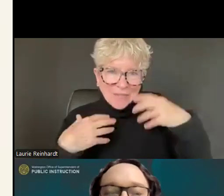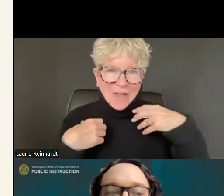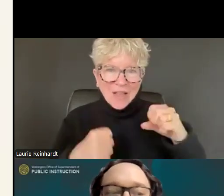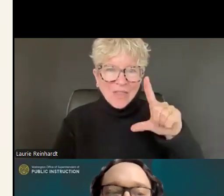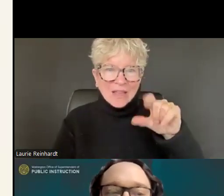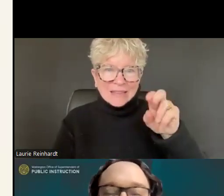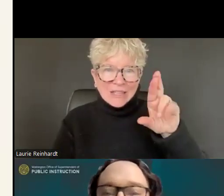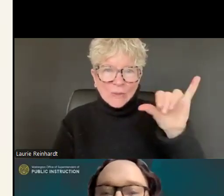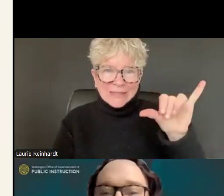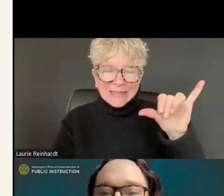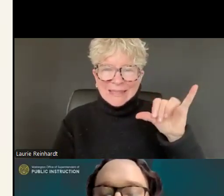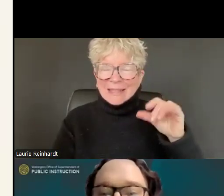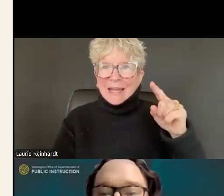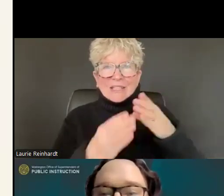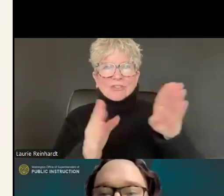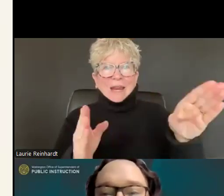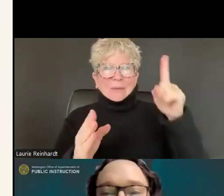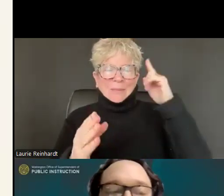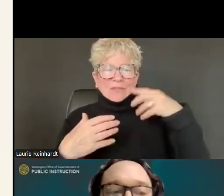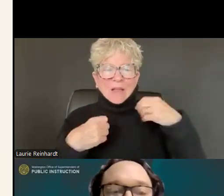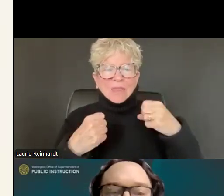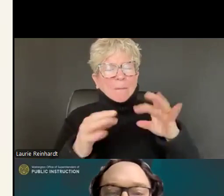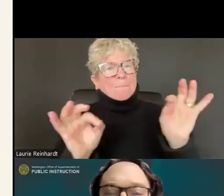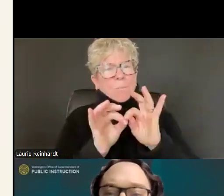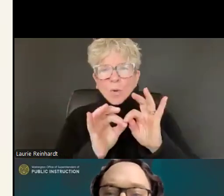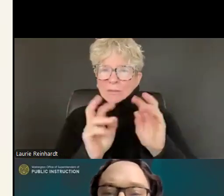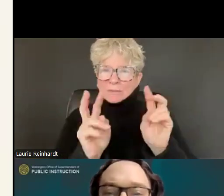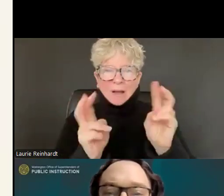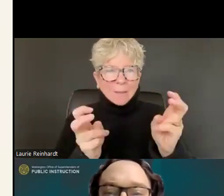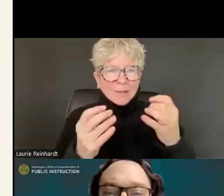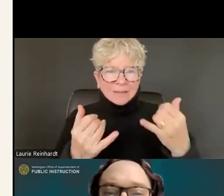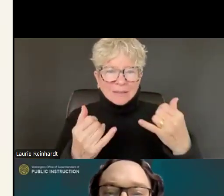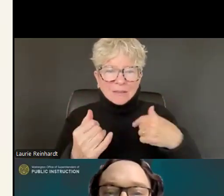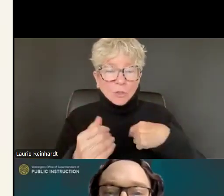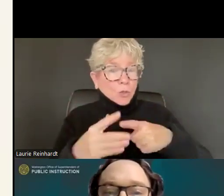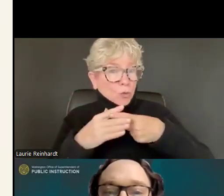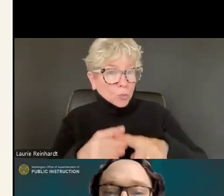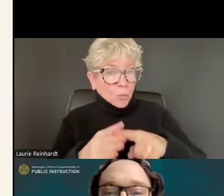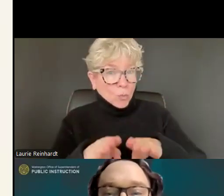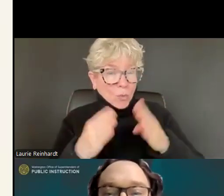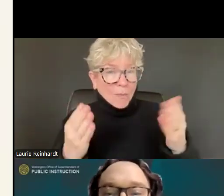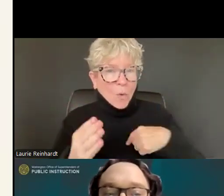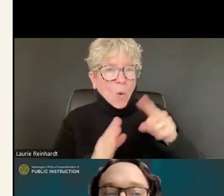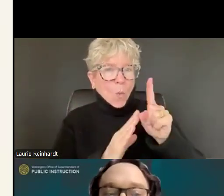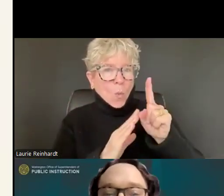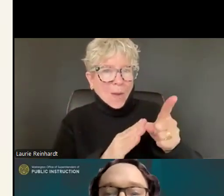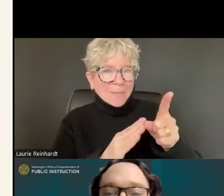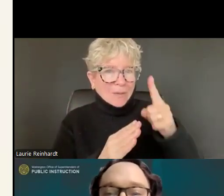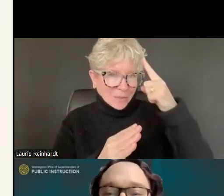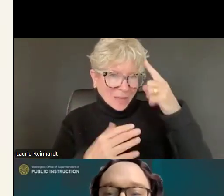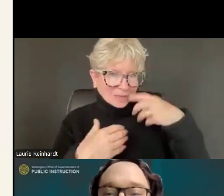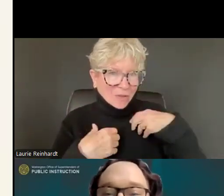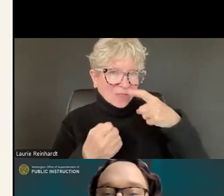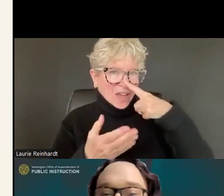general. It's such an important topic right now. So I'm gonna start us off with a 1 minute mental health check-in.